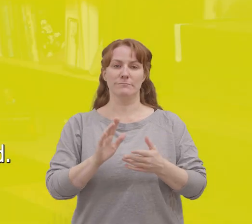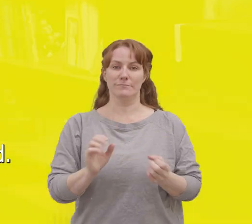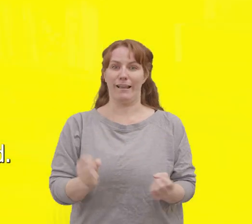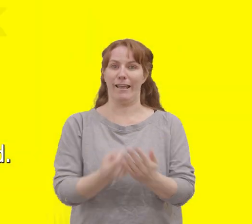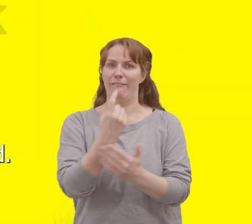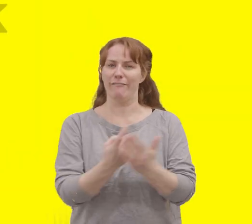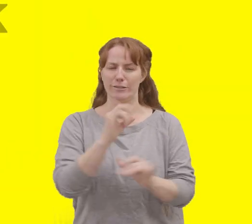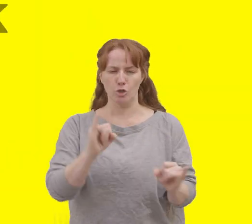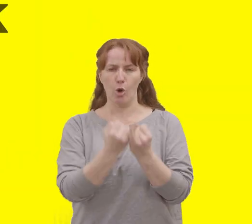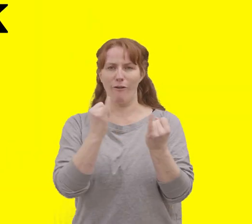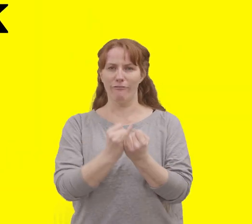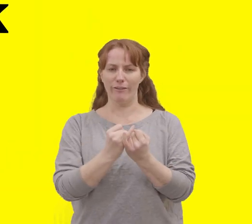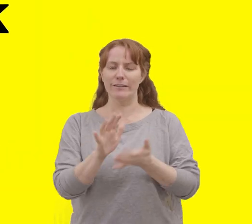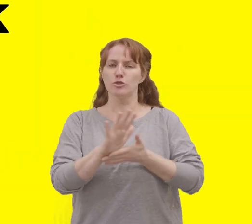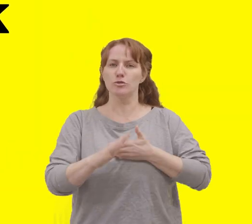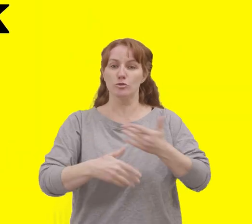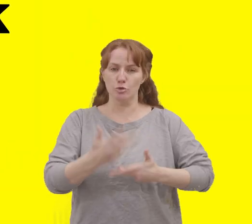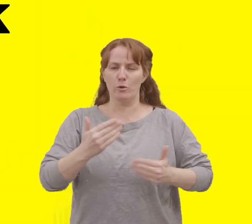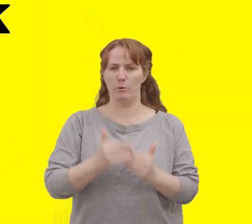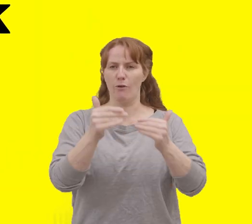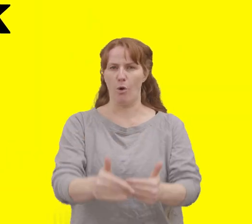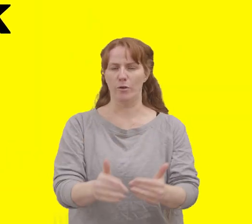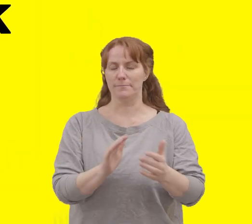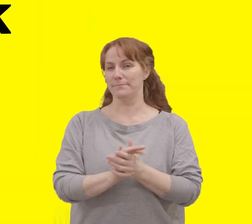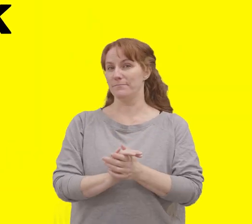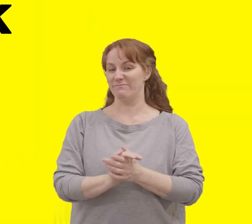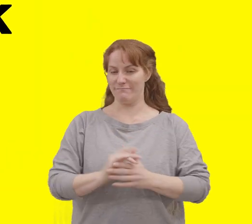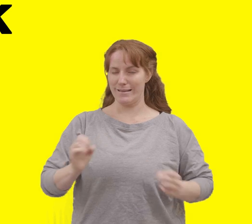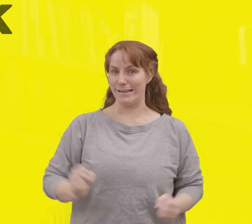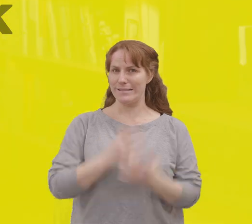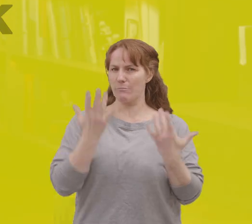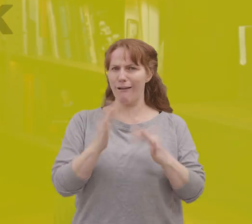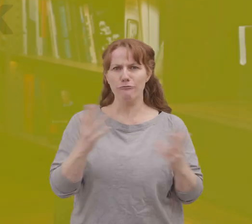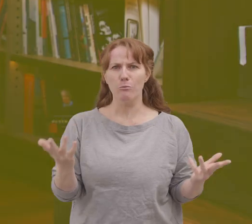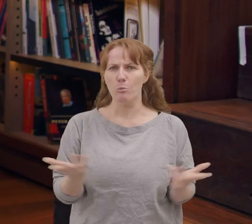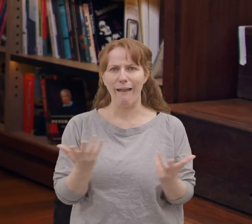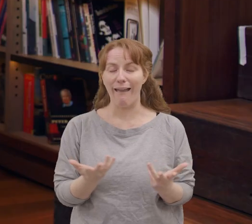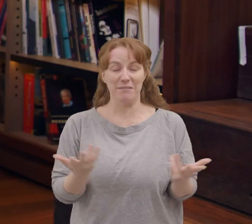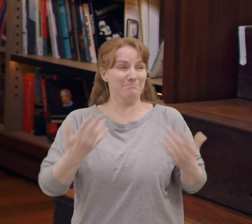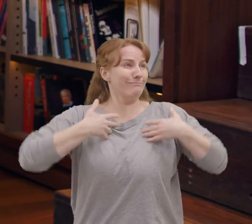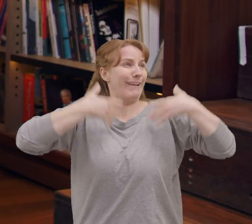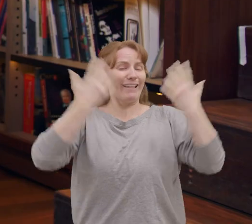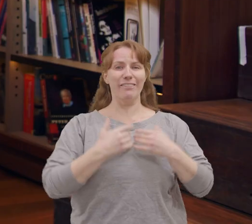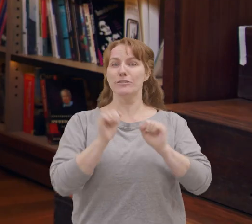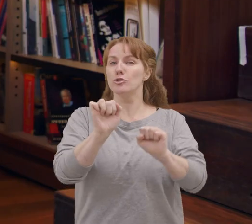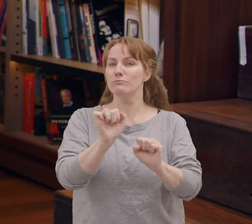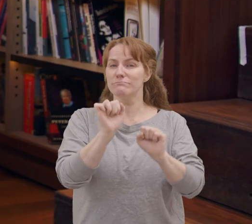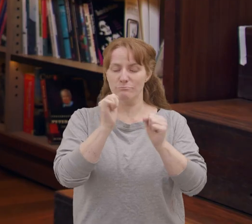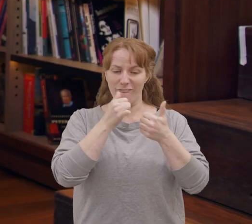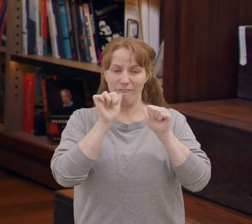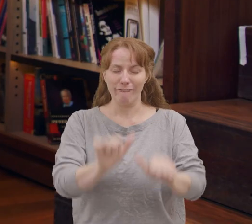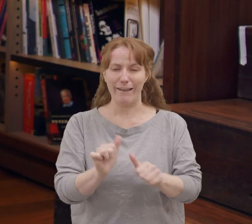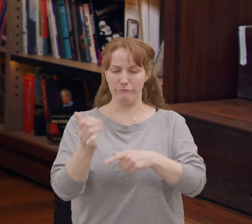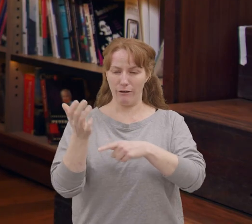story forward. So the first part would be, what inspires a play? A play can be inspired by anything. It could be your favorite film, your